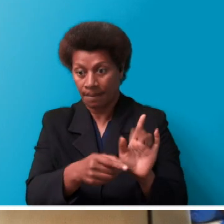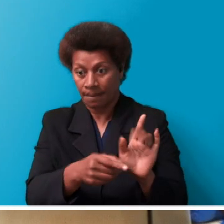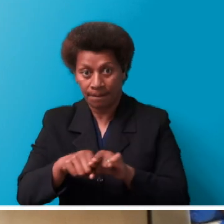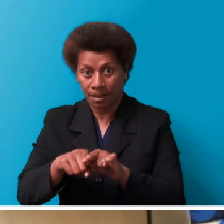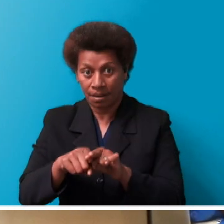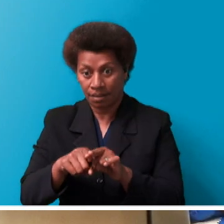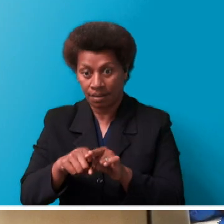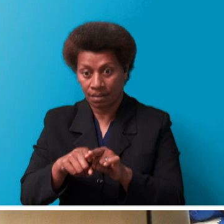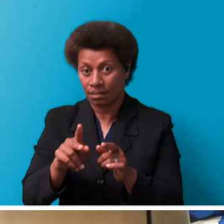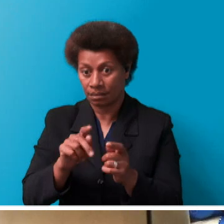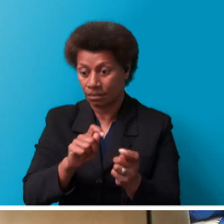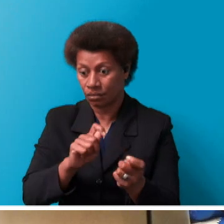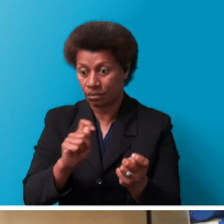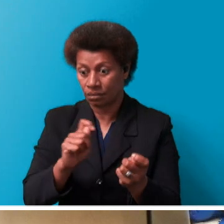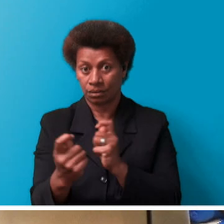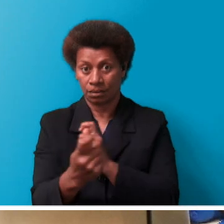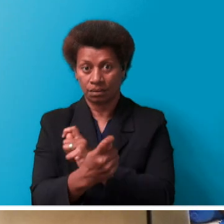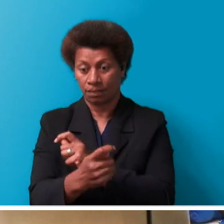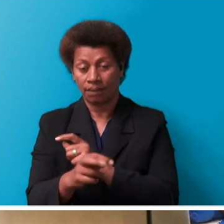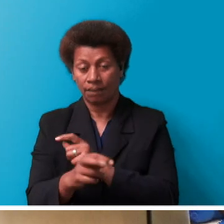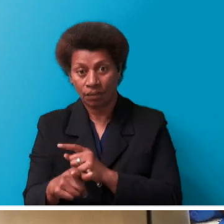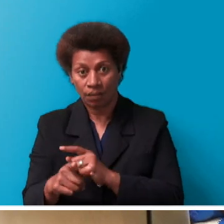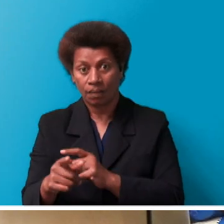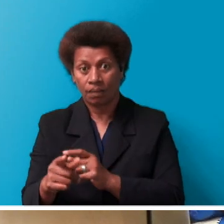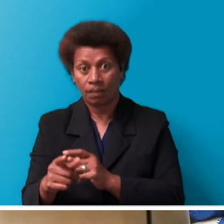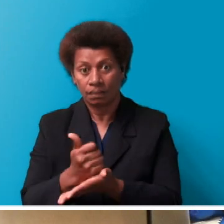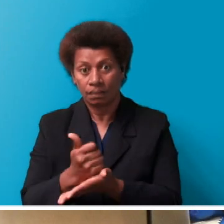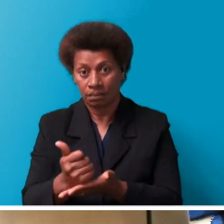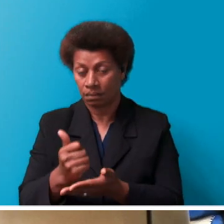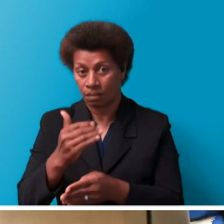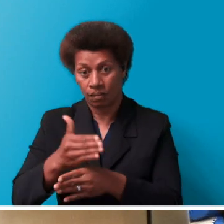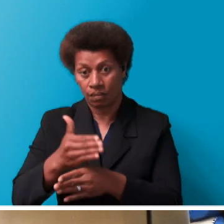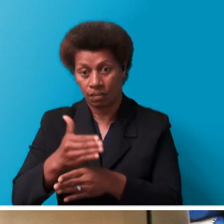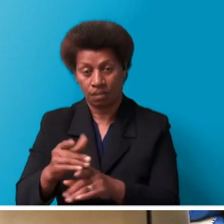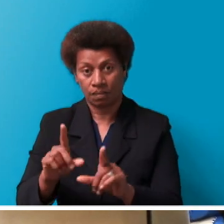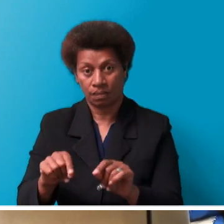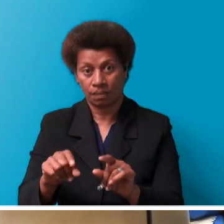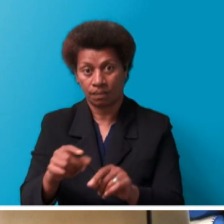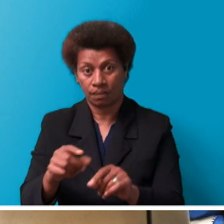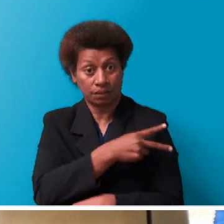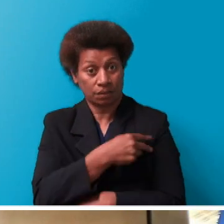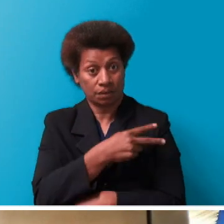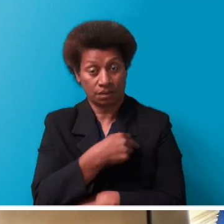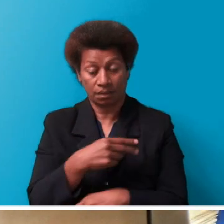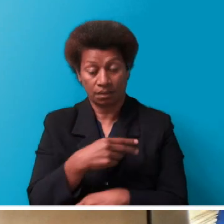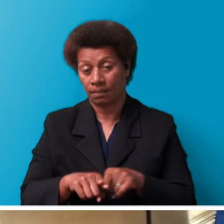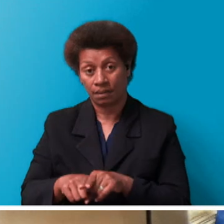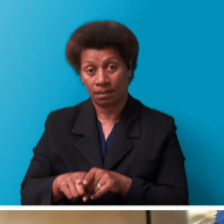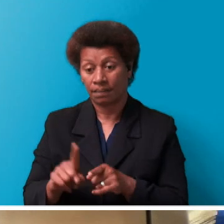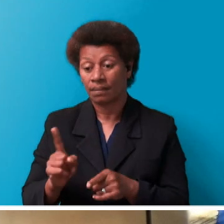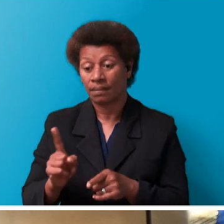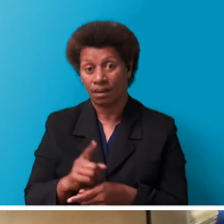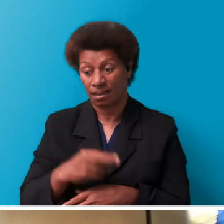approach to a proactive strategy, one that ensures security is not just about responding to